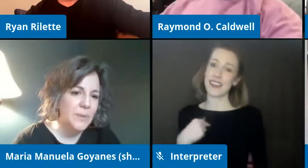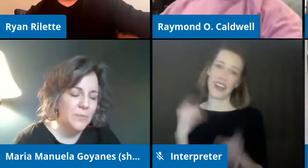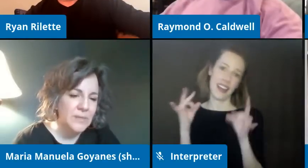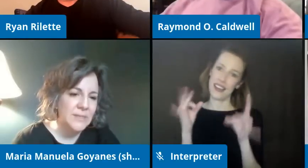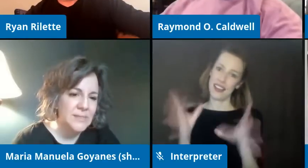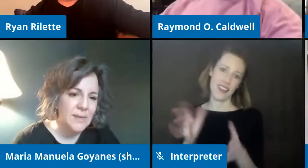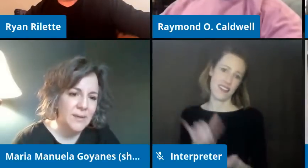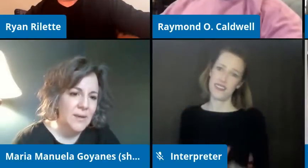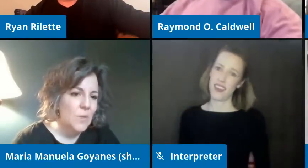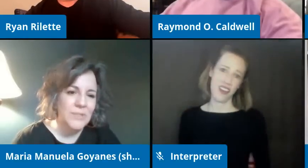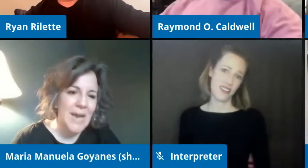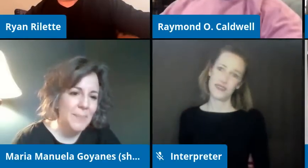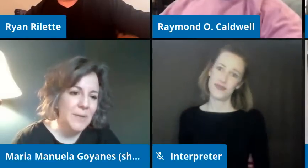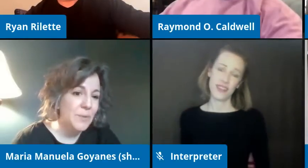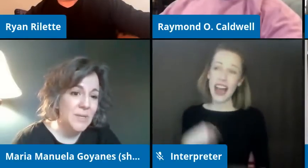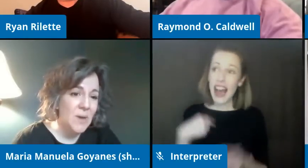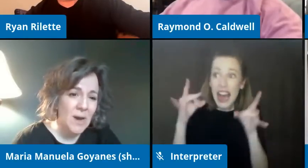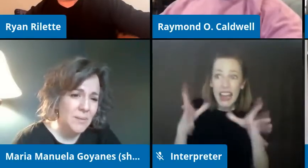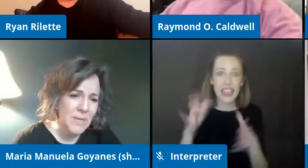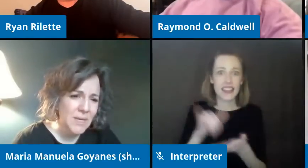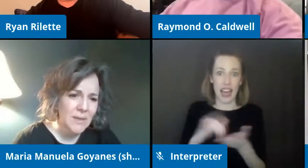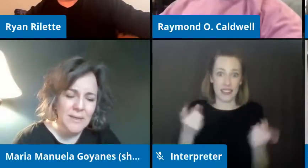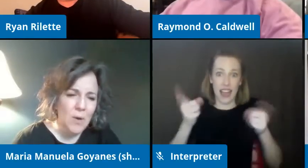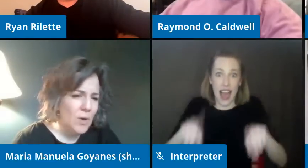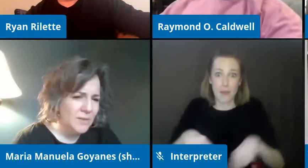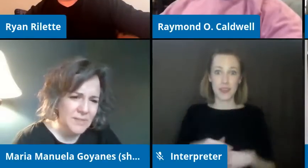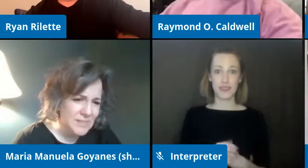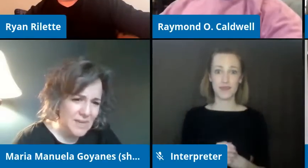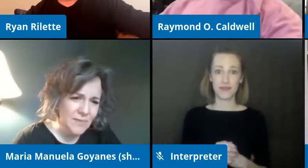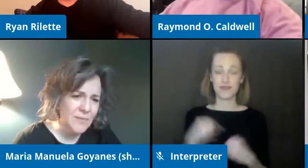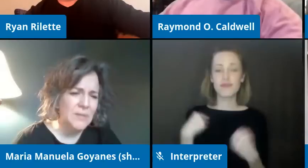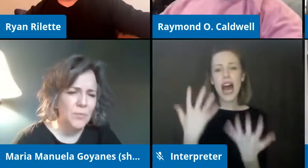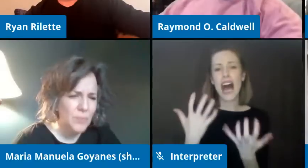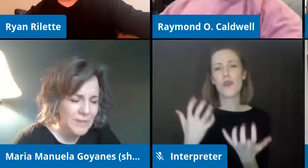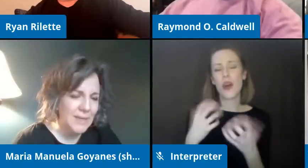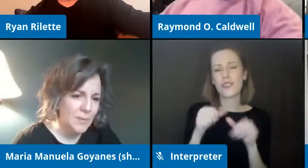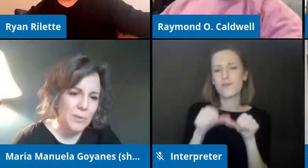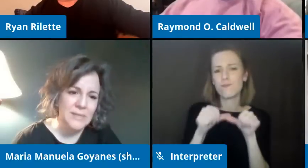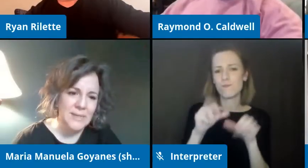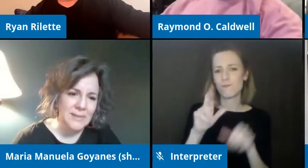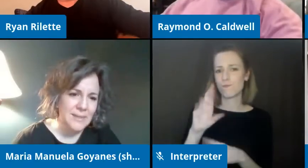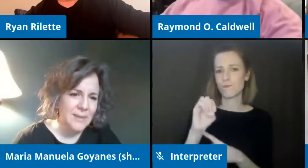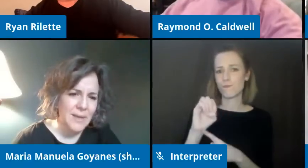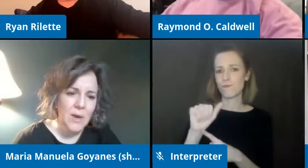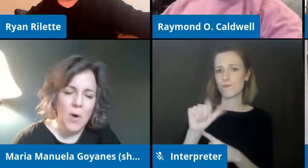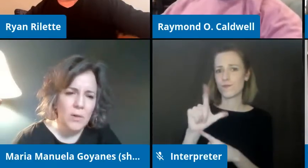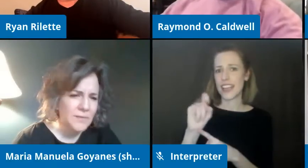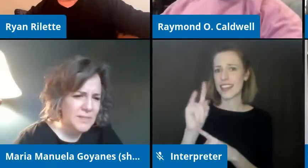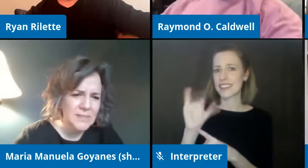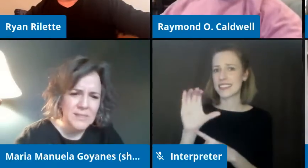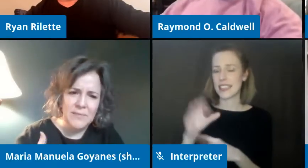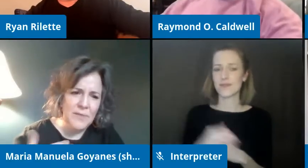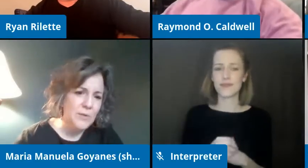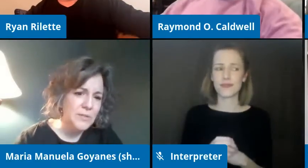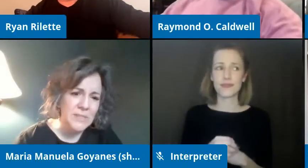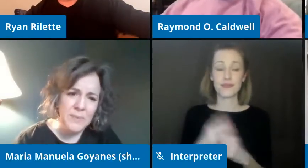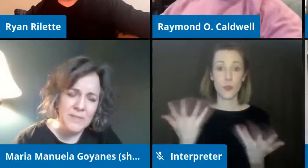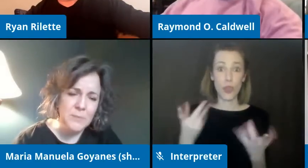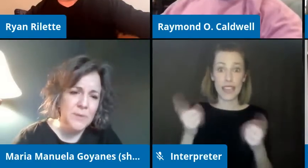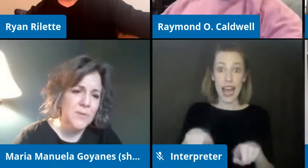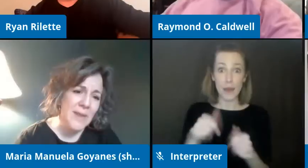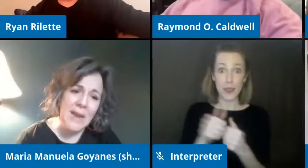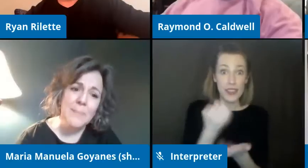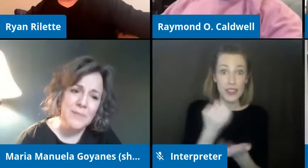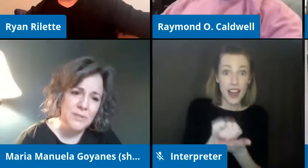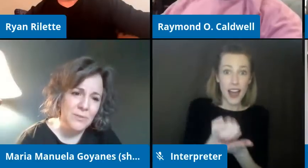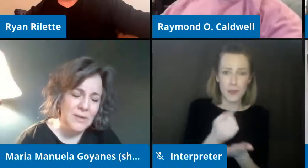I want to also be realistic. What's happening with the economy, all of this stuff, really unprecedented. All of this, the federal